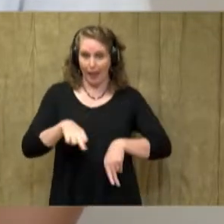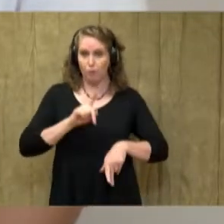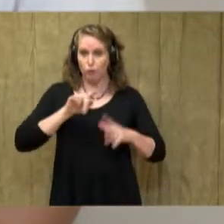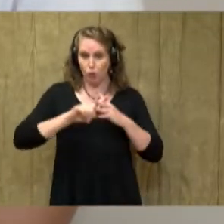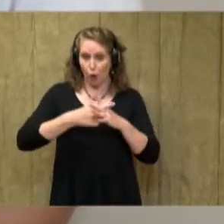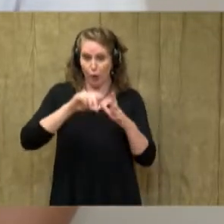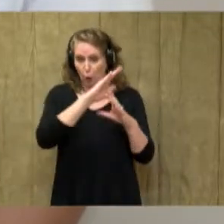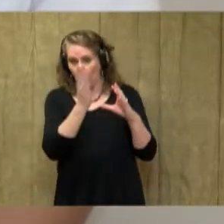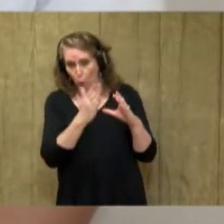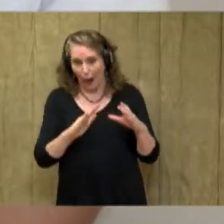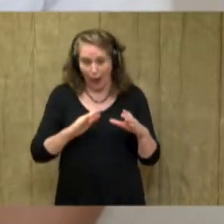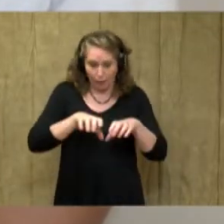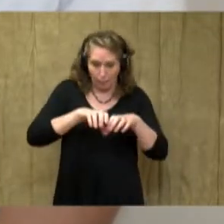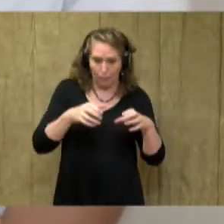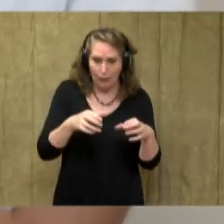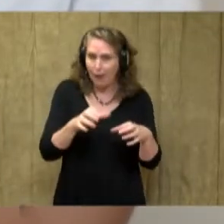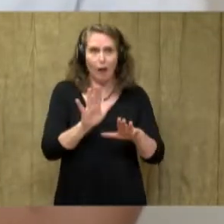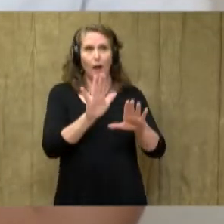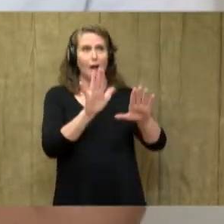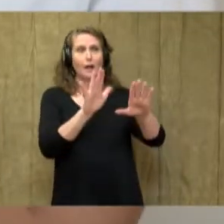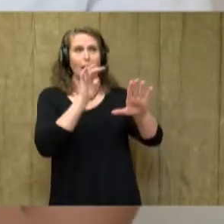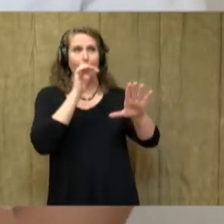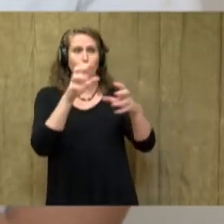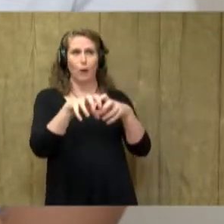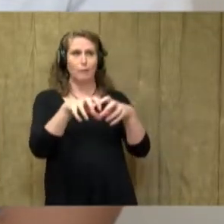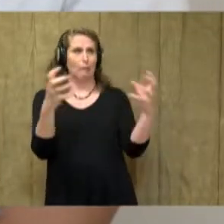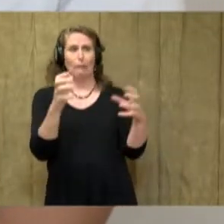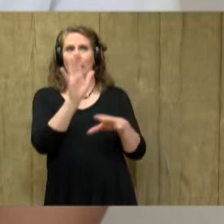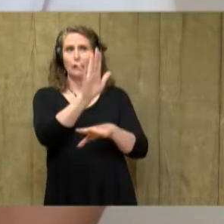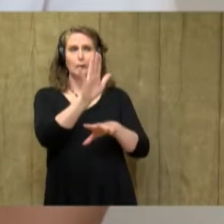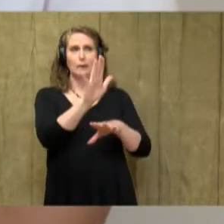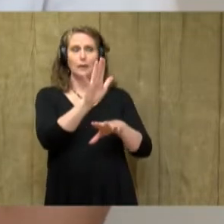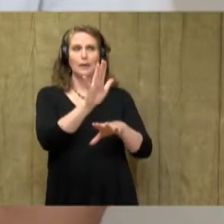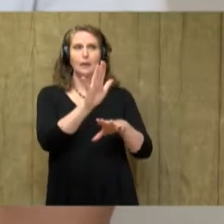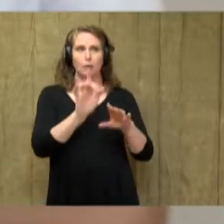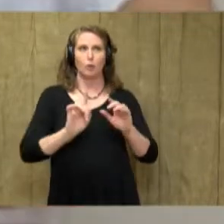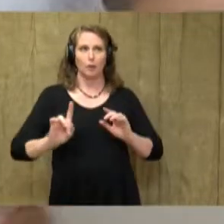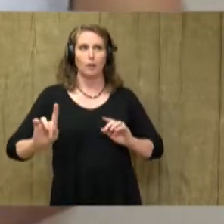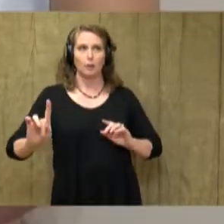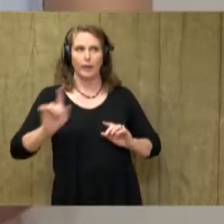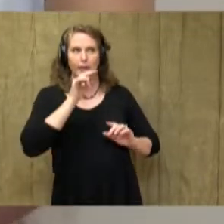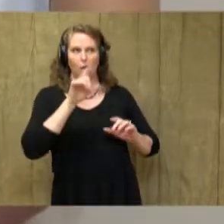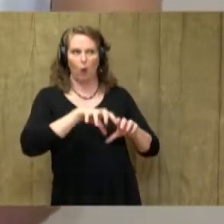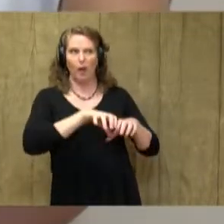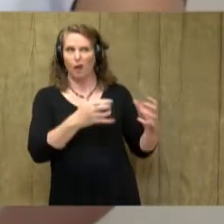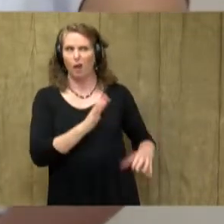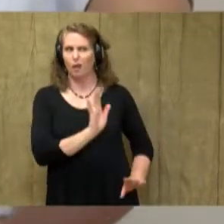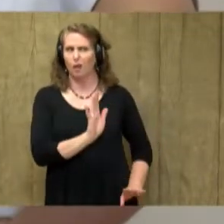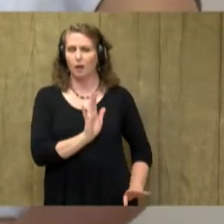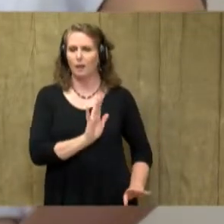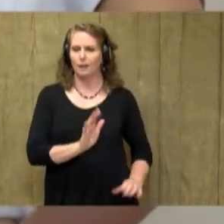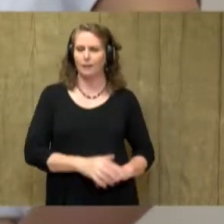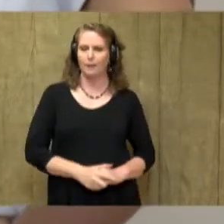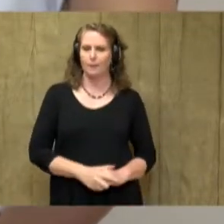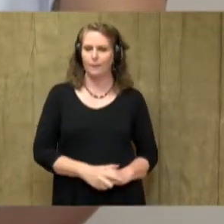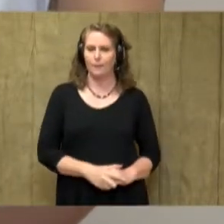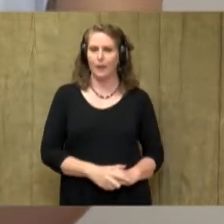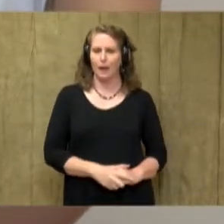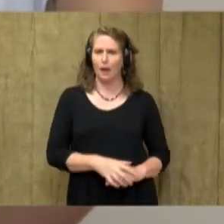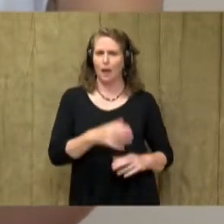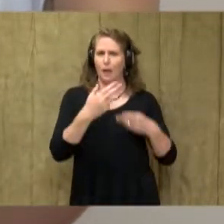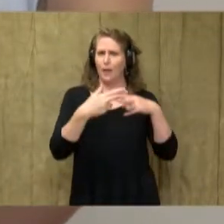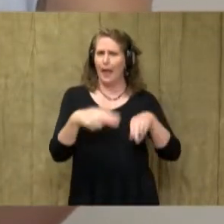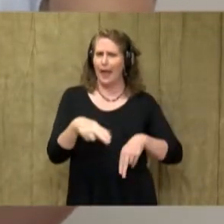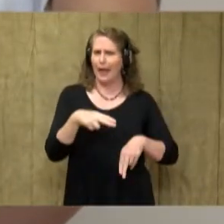crack. Peanut Butter didn't want the egg to laugh anymore, so he kept walking. Why do you think Peanut Butter didn't want the